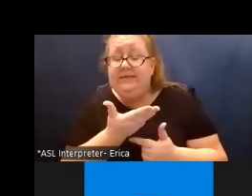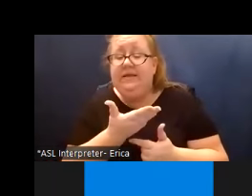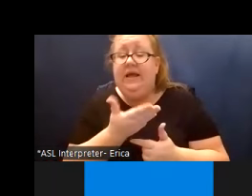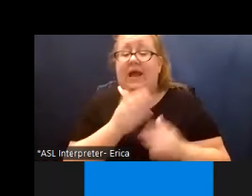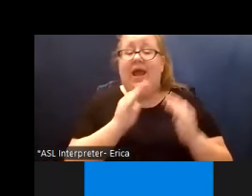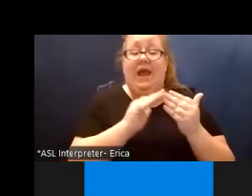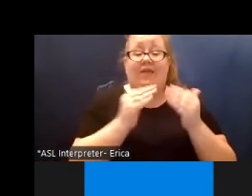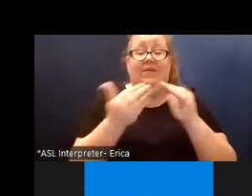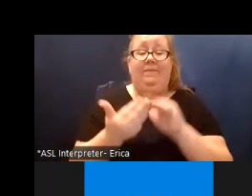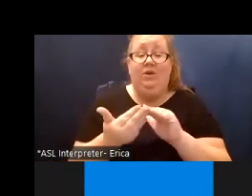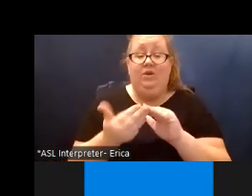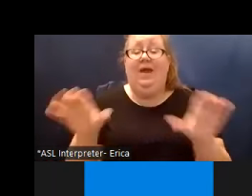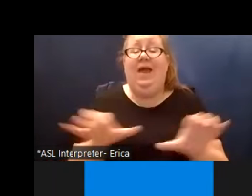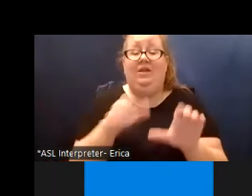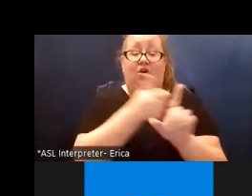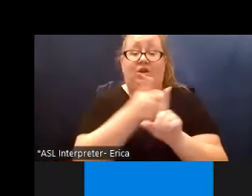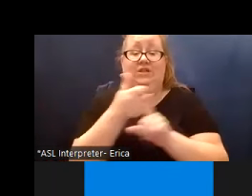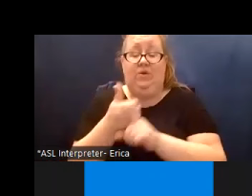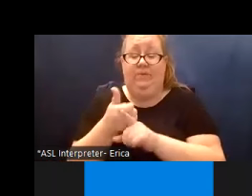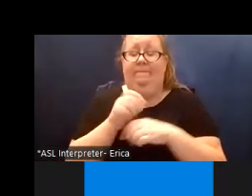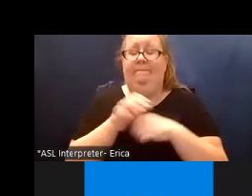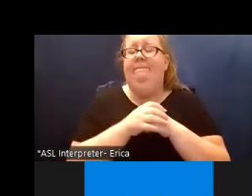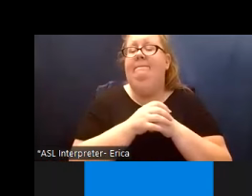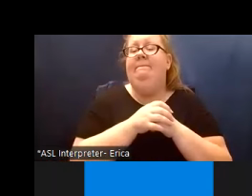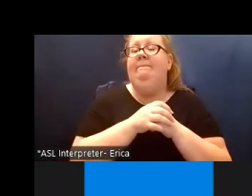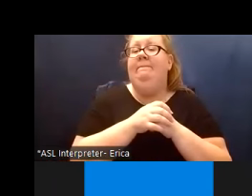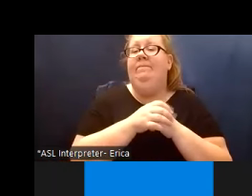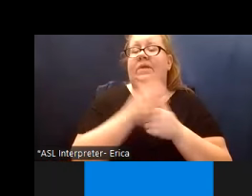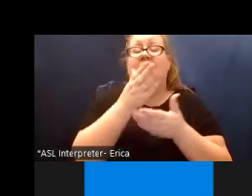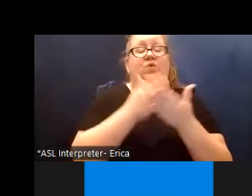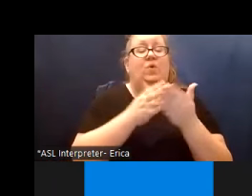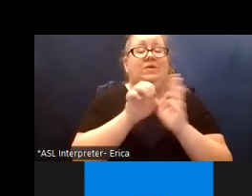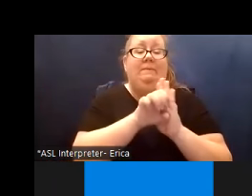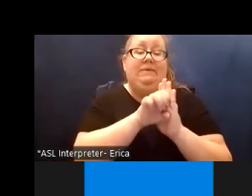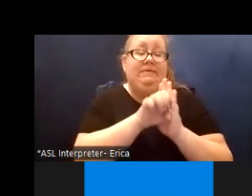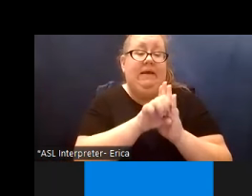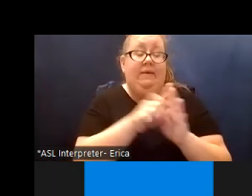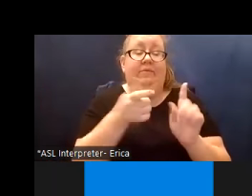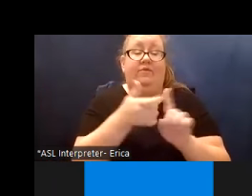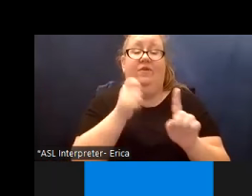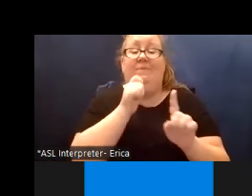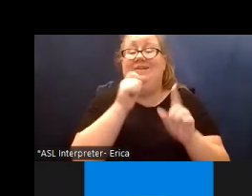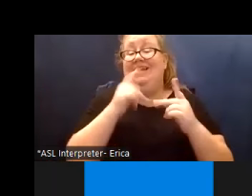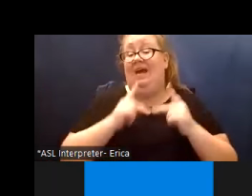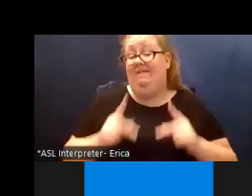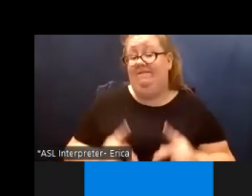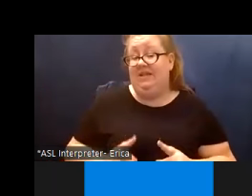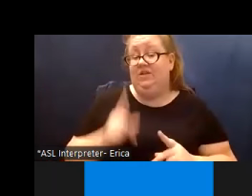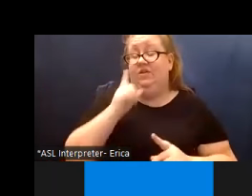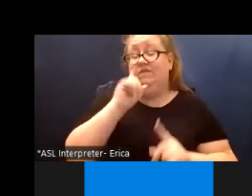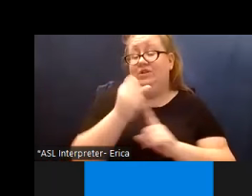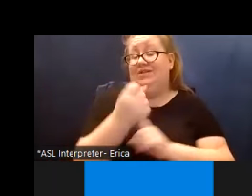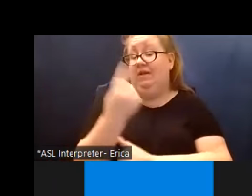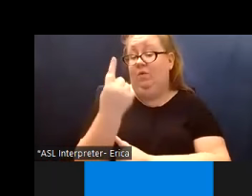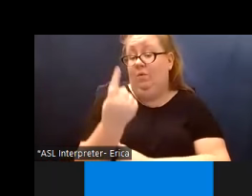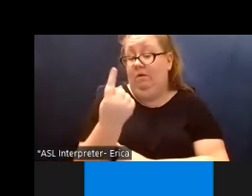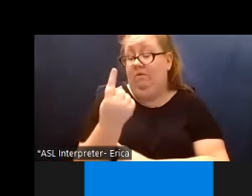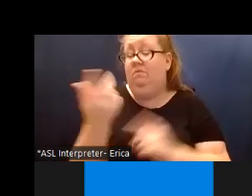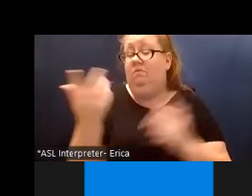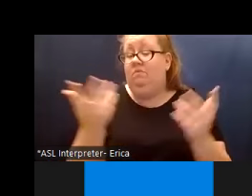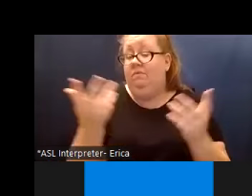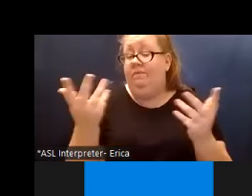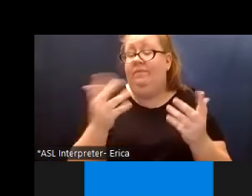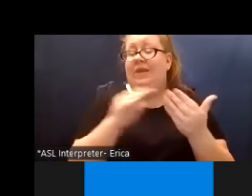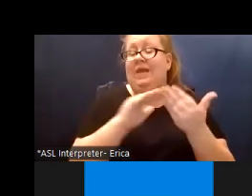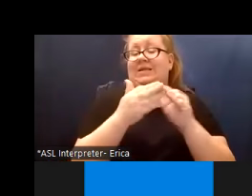municipality acting on its own. So some of the examples from the non-physical solutions for scenario one include a